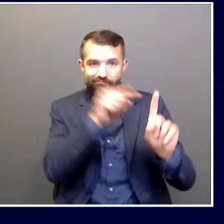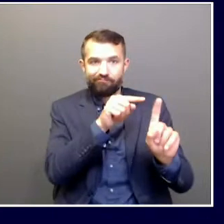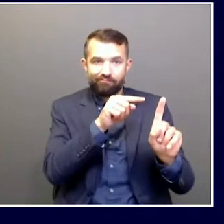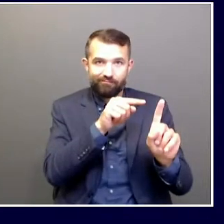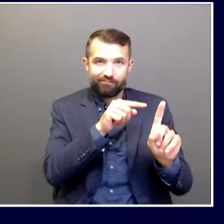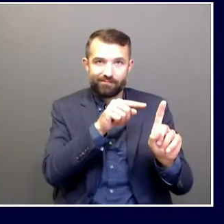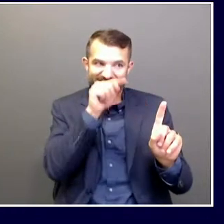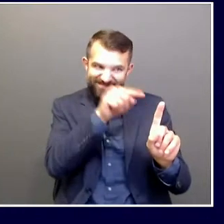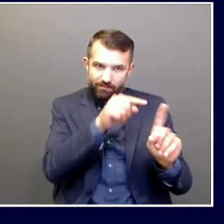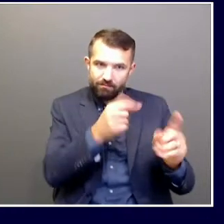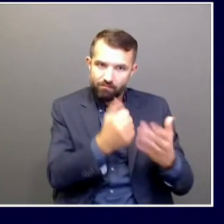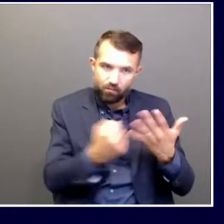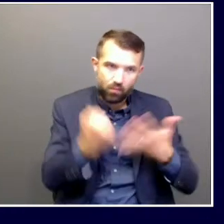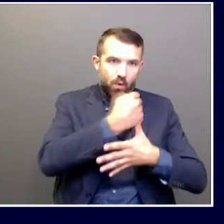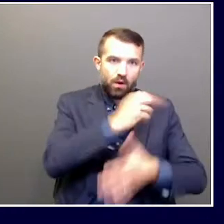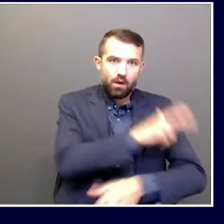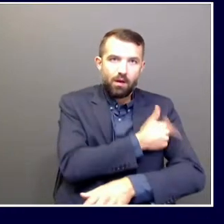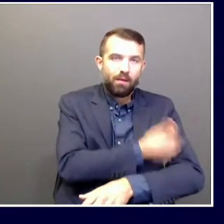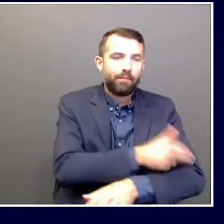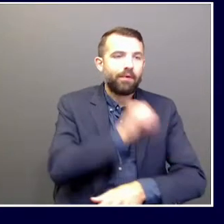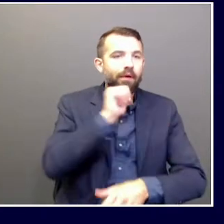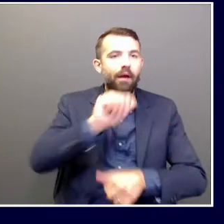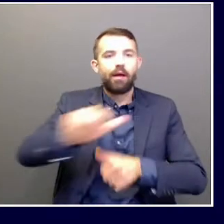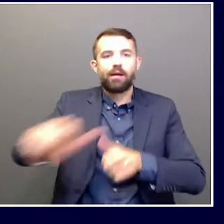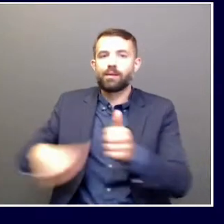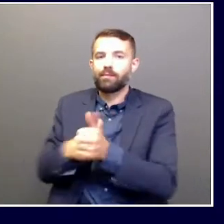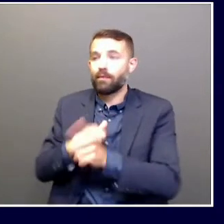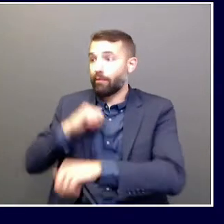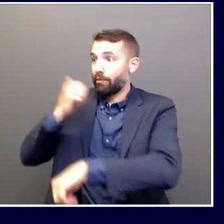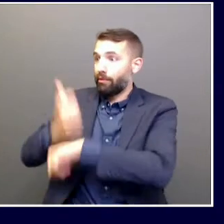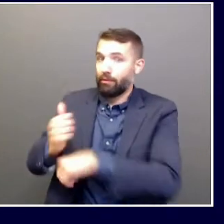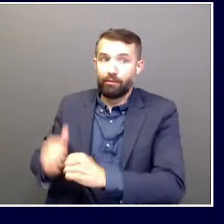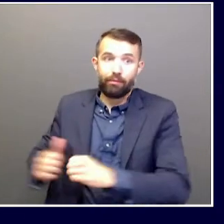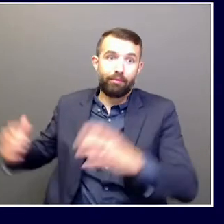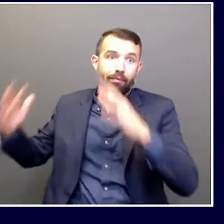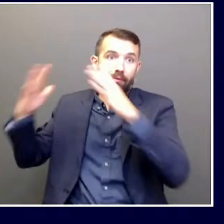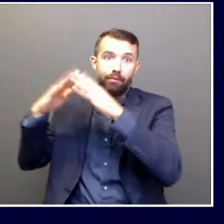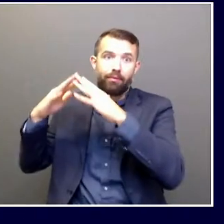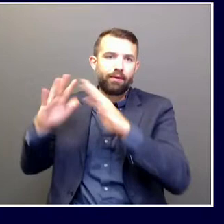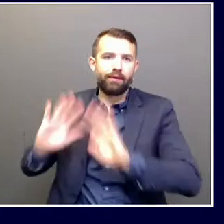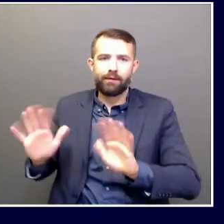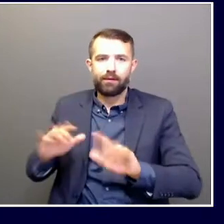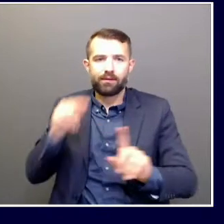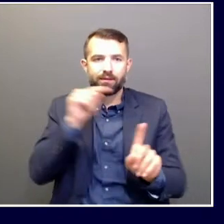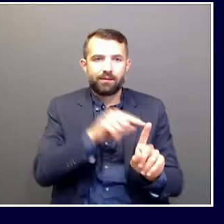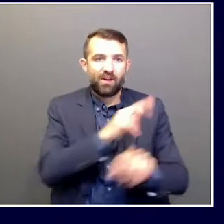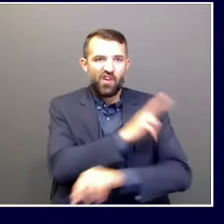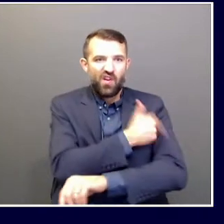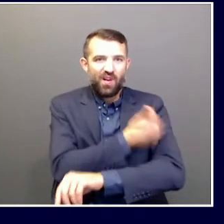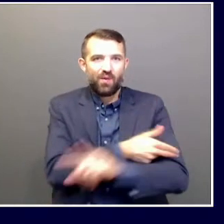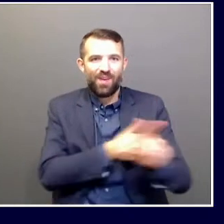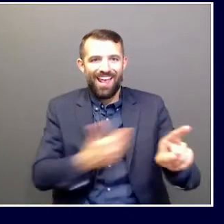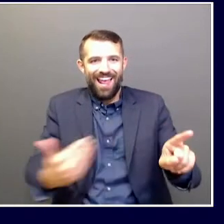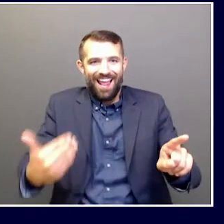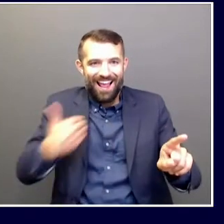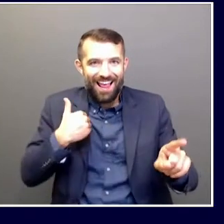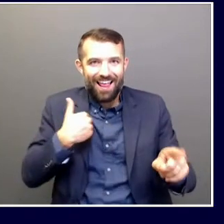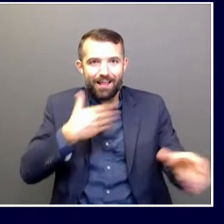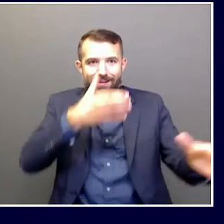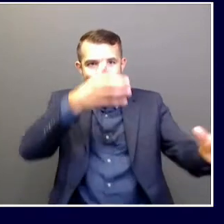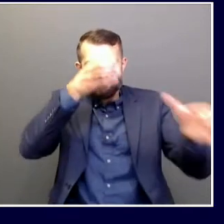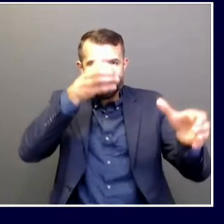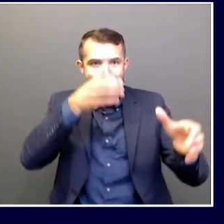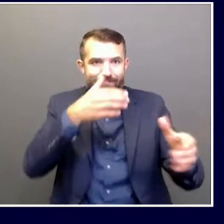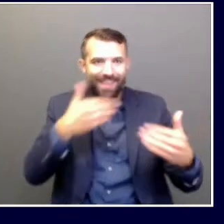of therapeutics to treat people with COVID-19, knowledge about how to care for people, we've been able to use